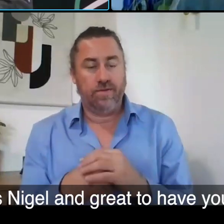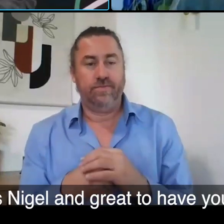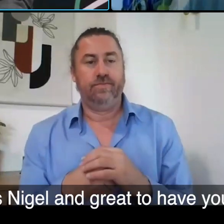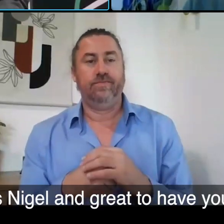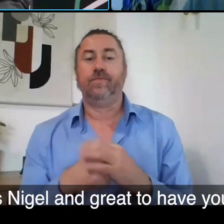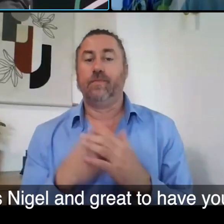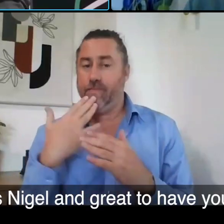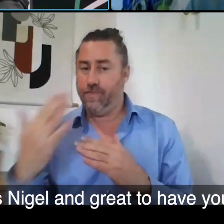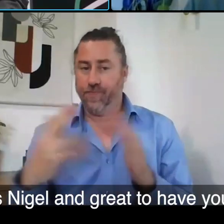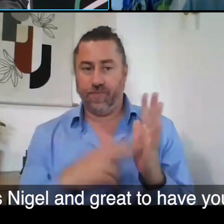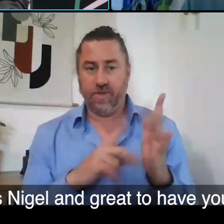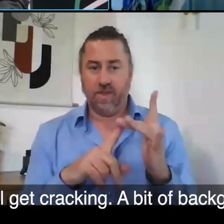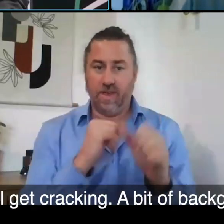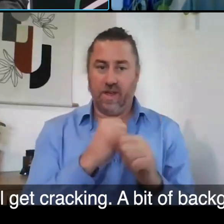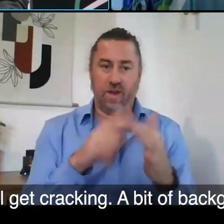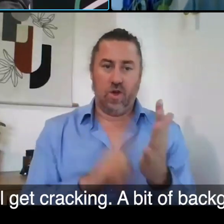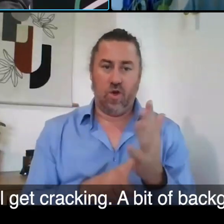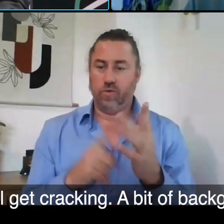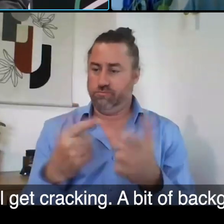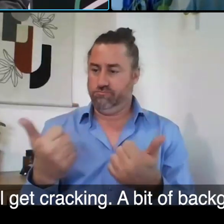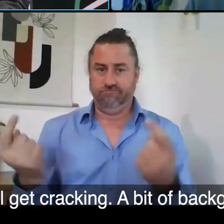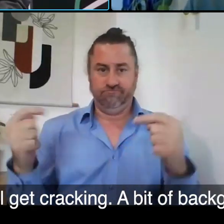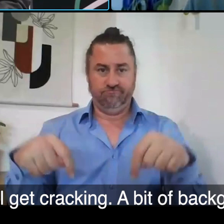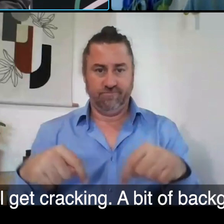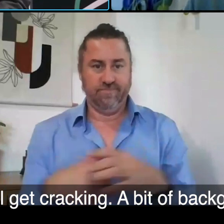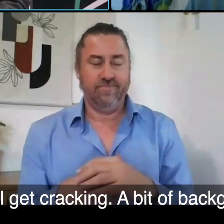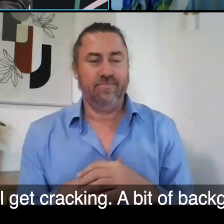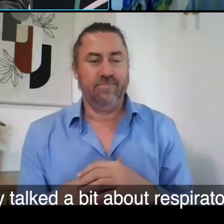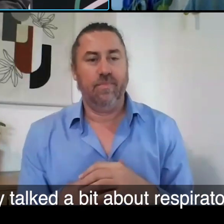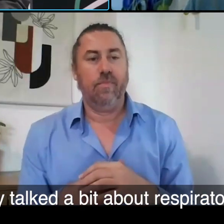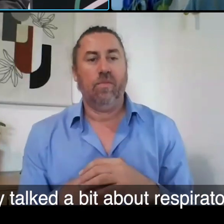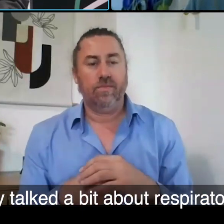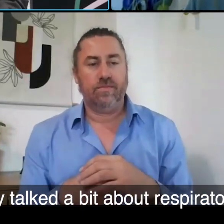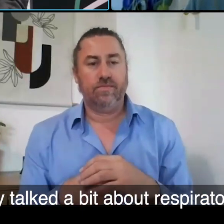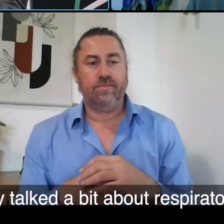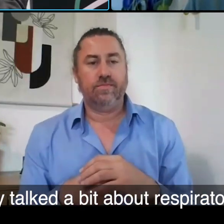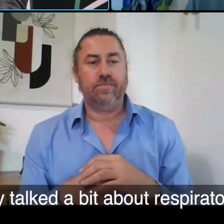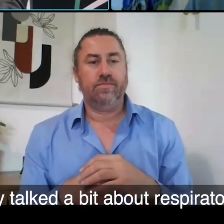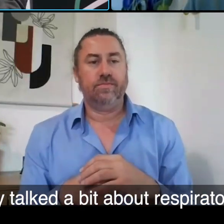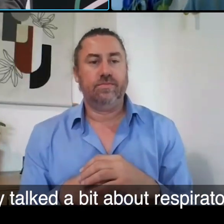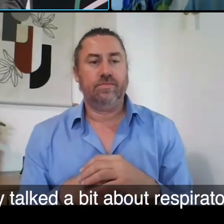Thanks, Nigel, and great to have you here. So we'll get cracking. A bit of background. I've already